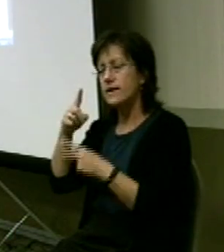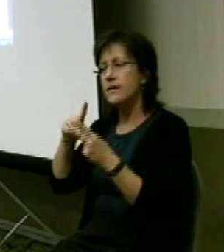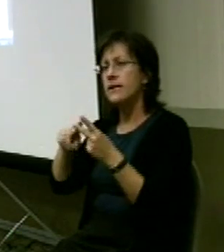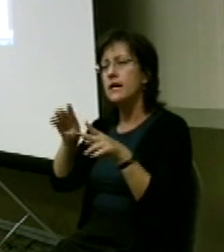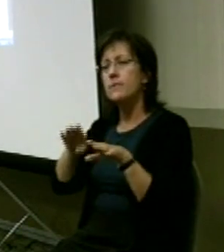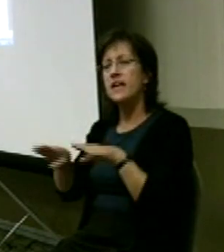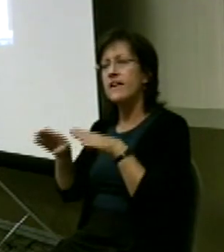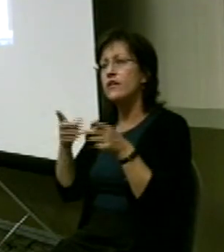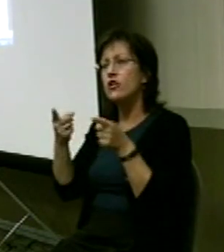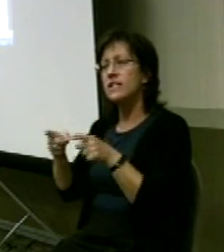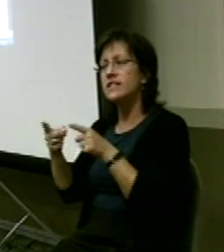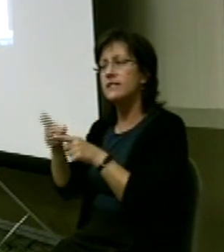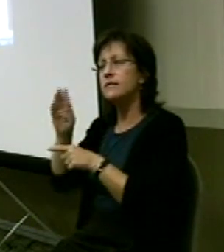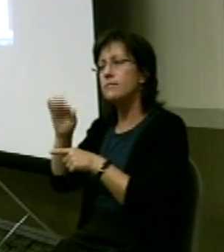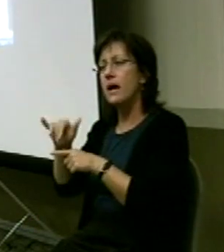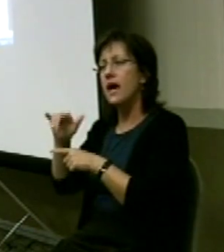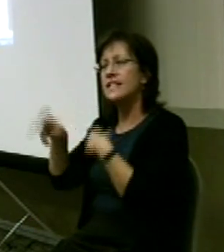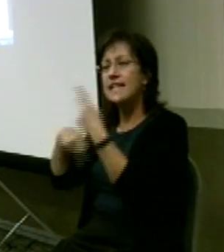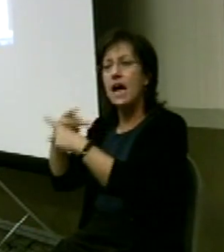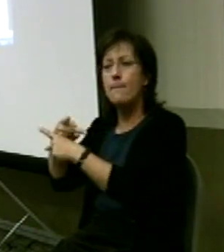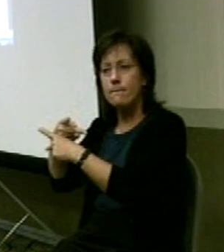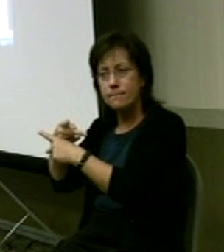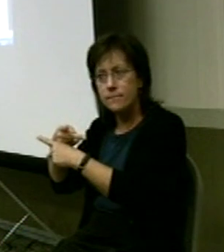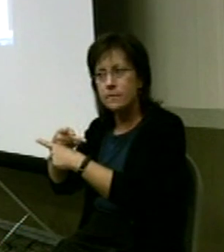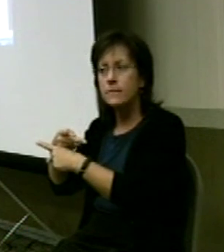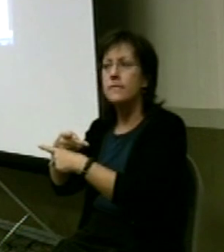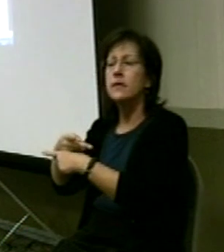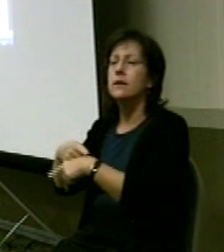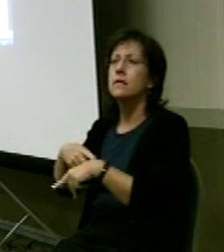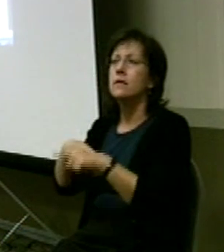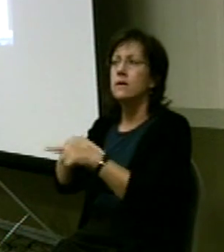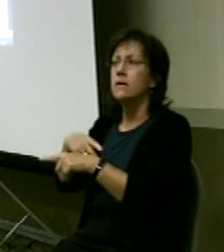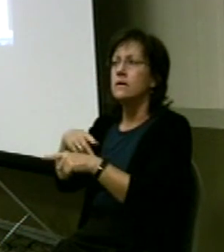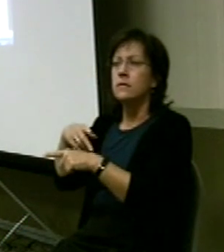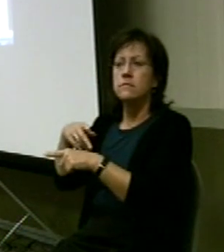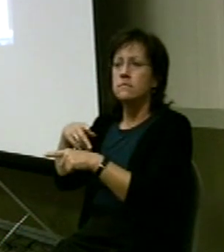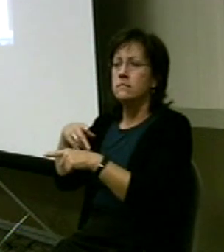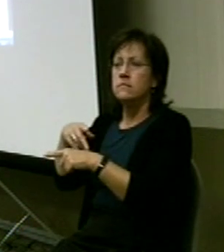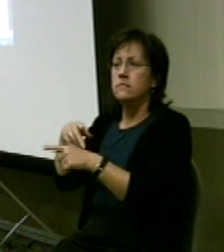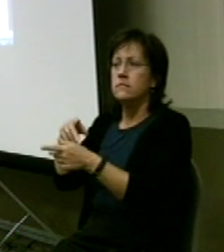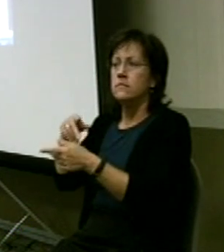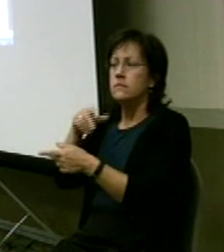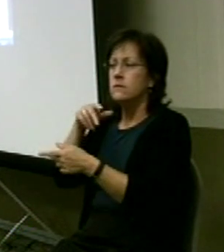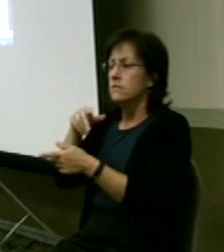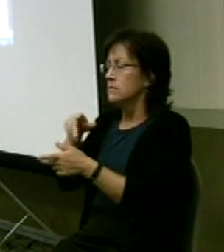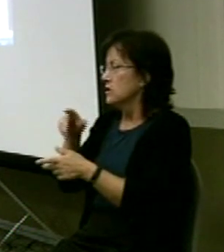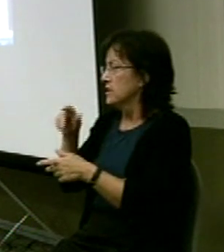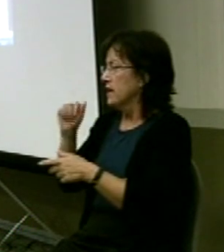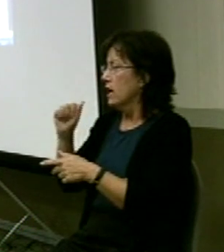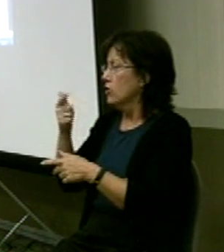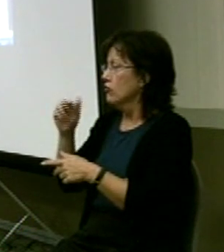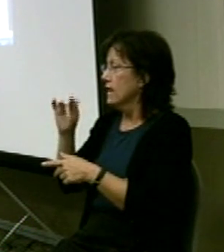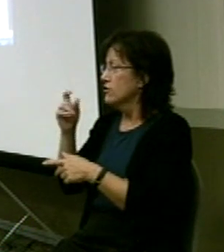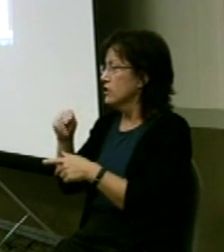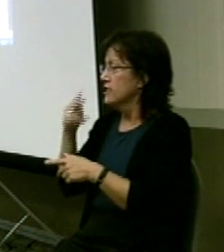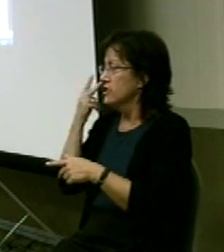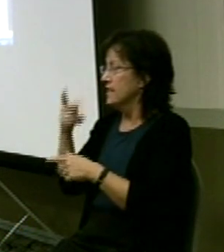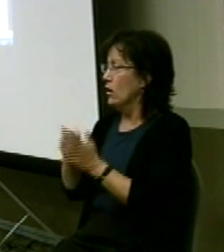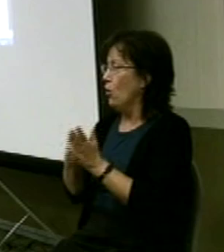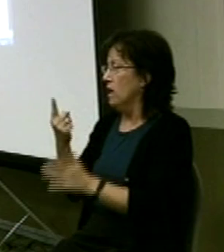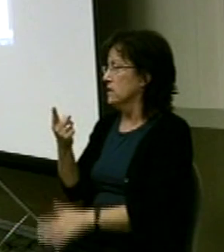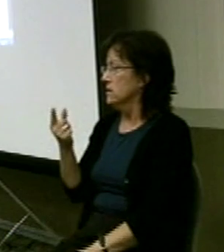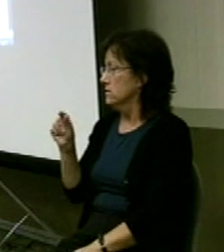behavior incidents by type. We didn't collect the aggression, so we only see that one. Okay.